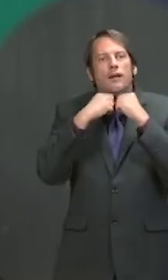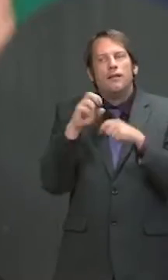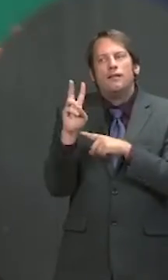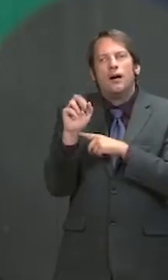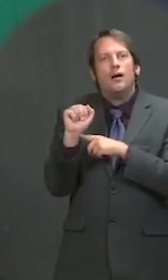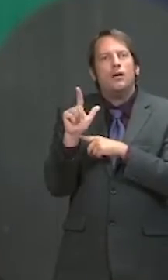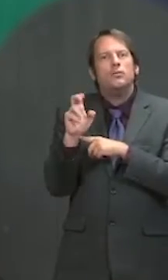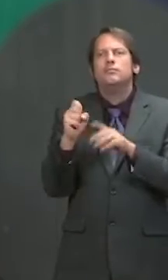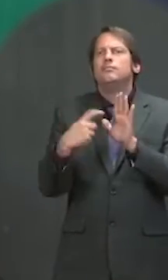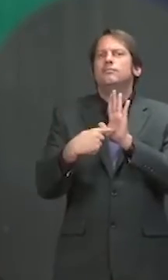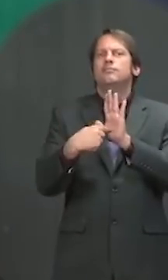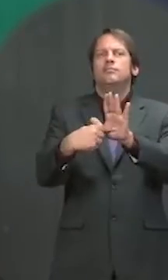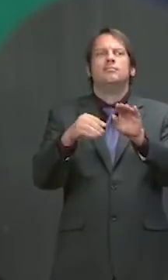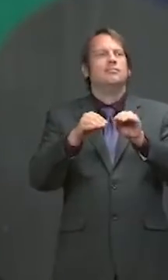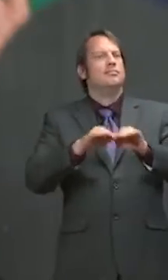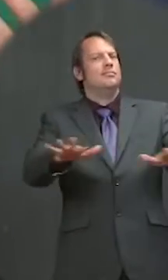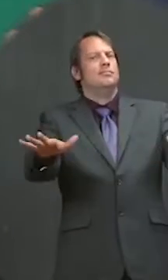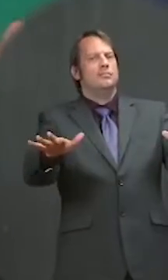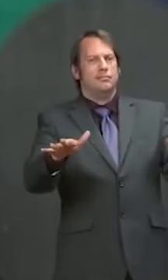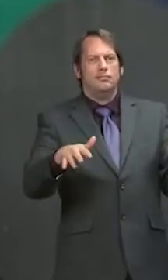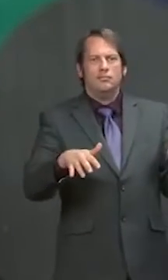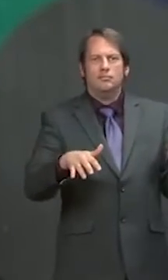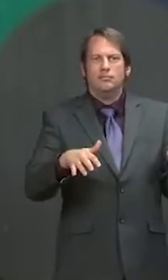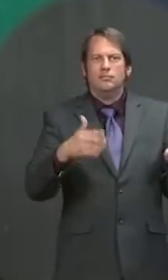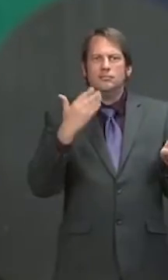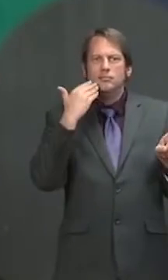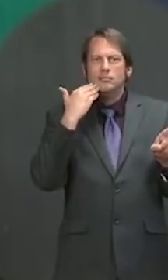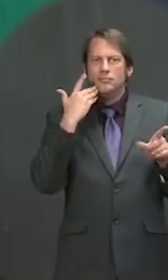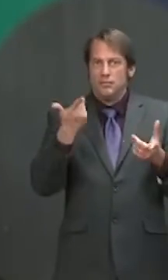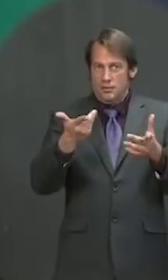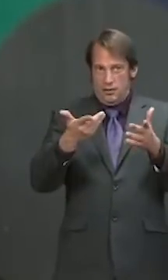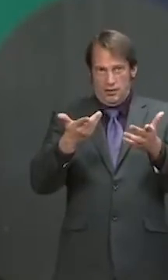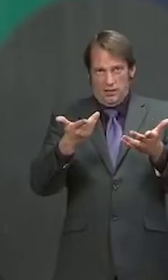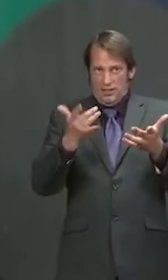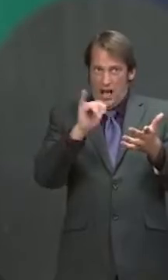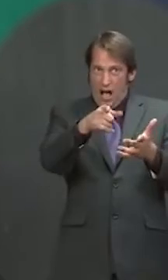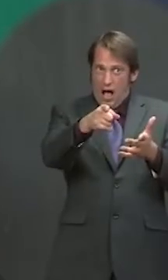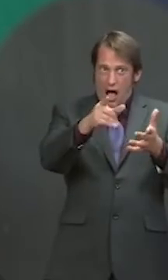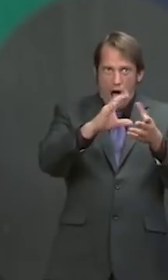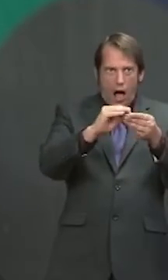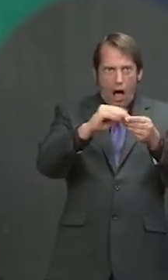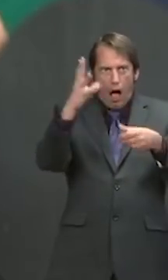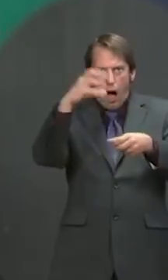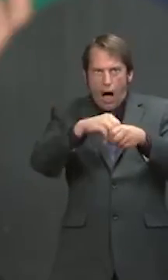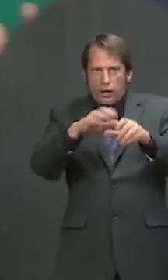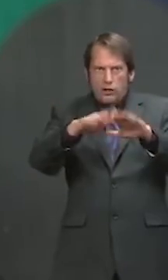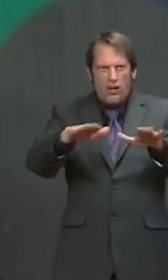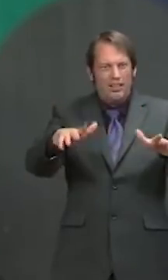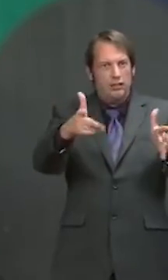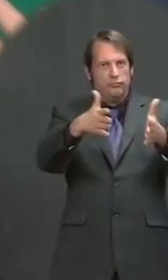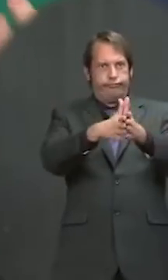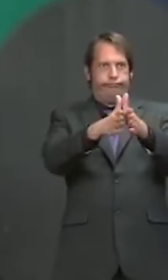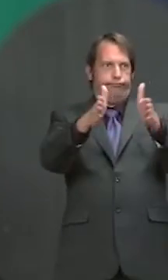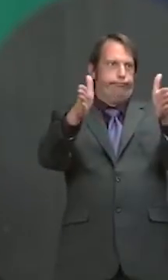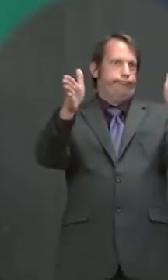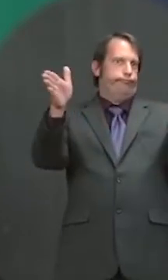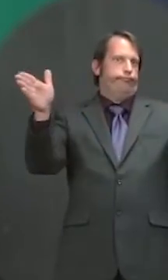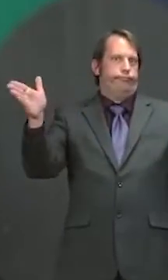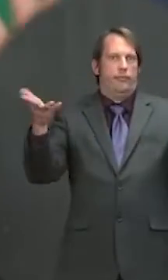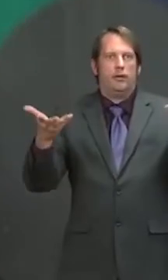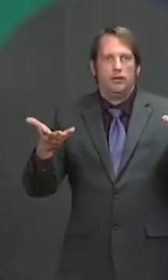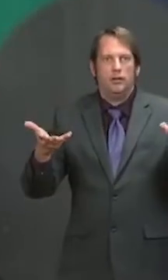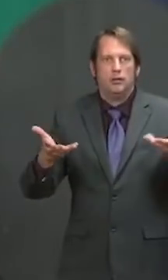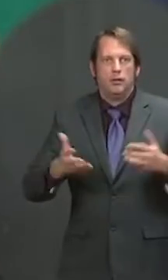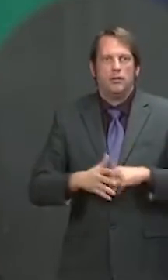And so it has quite a broad meaning. And that's, I think, reflected, I should say, in how he has approached his presidency